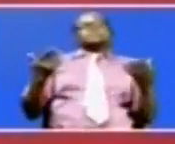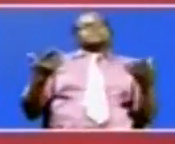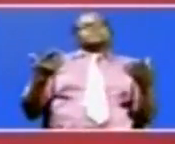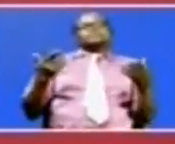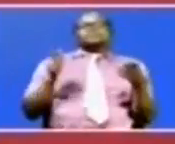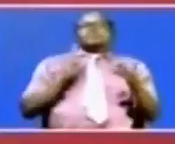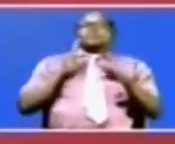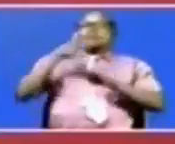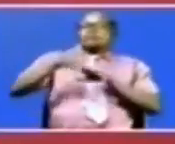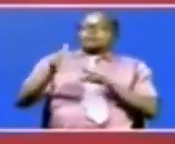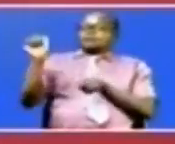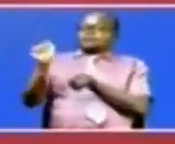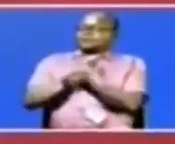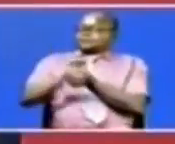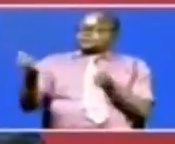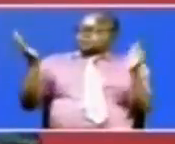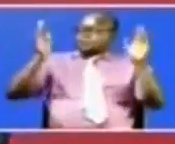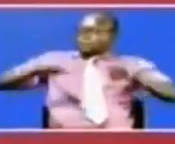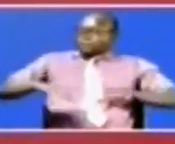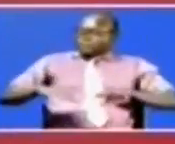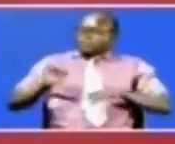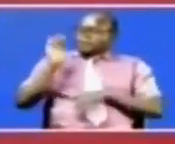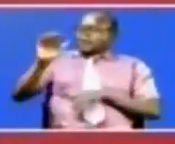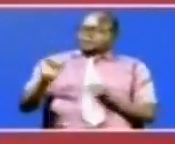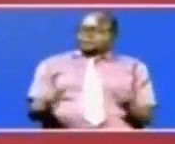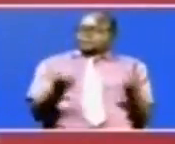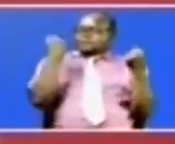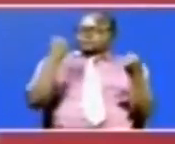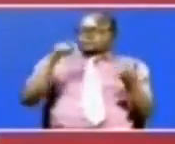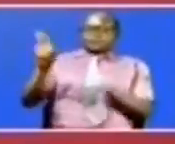ongoing demolitions in the country, calling on safety and decorum to be